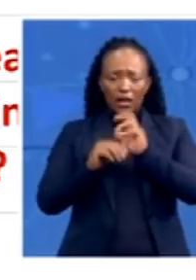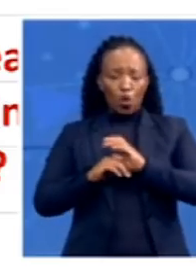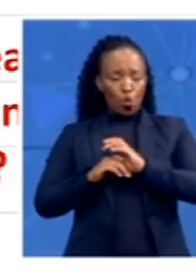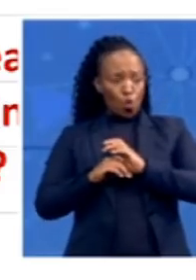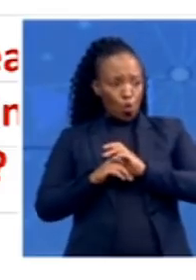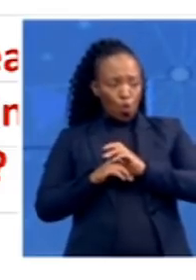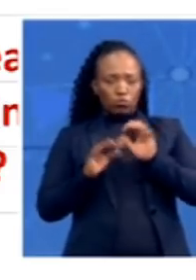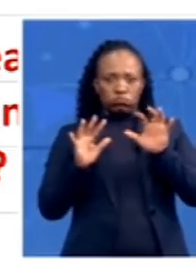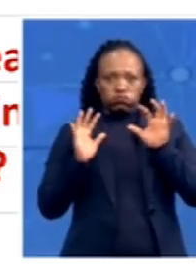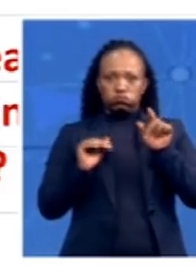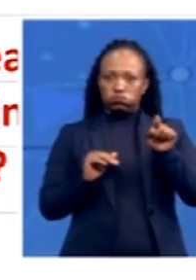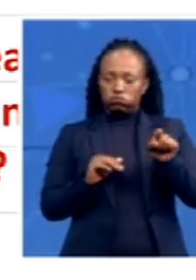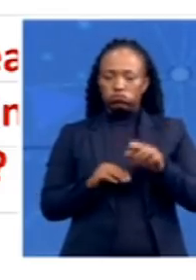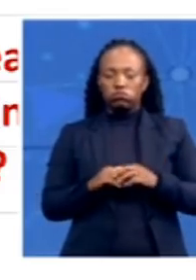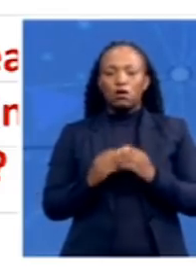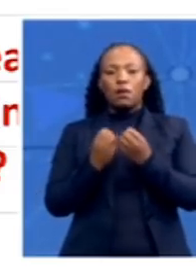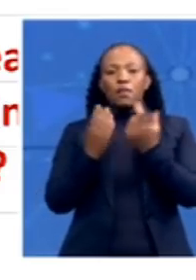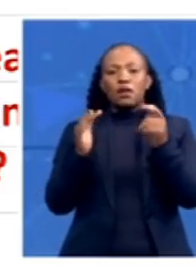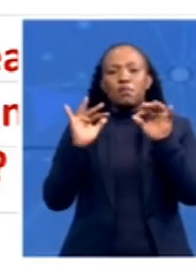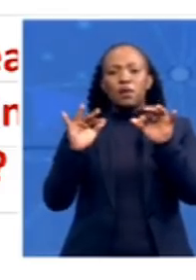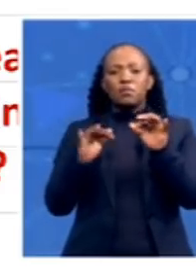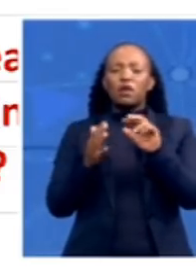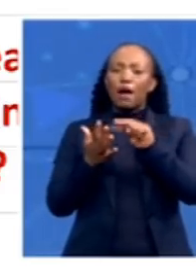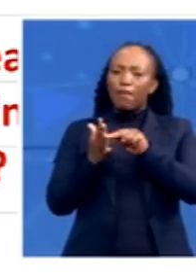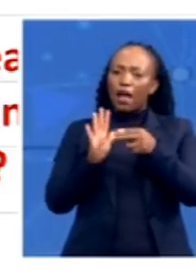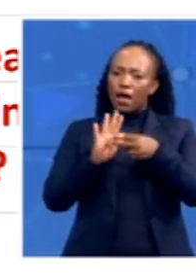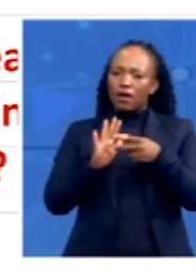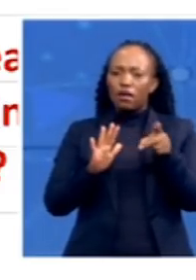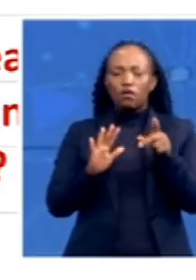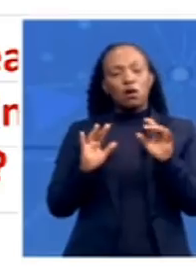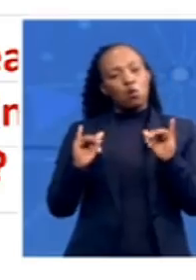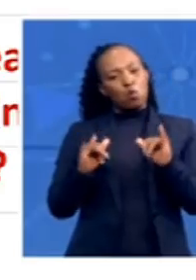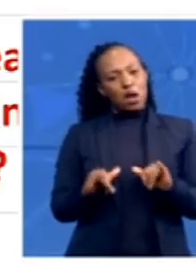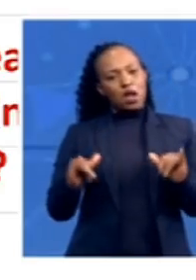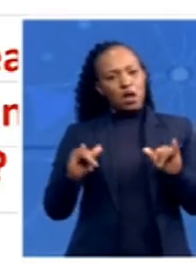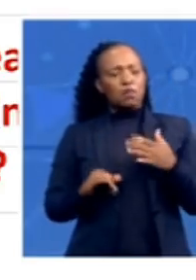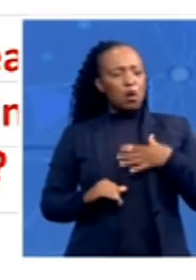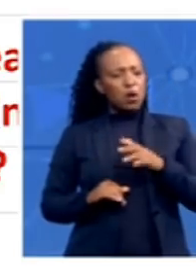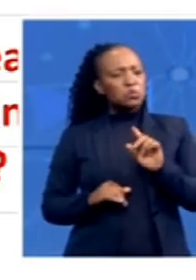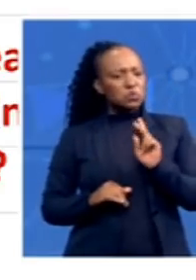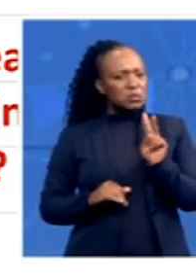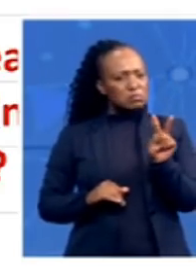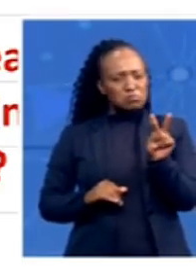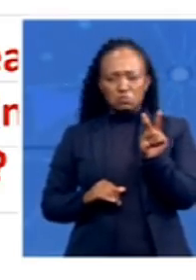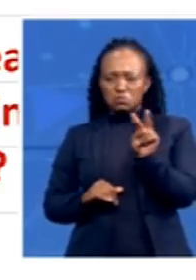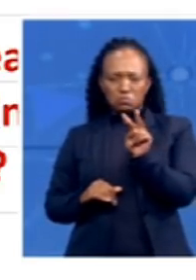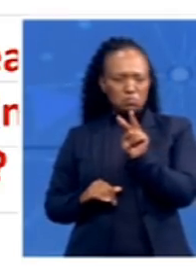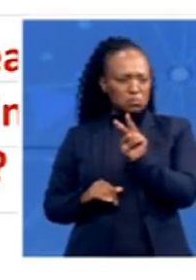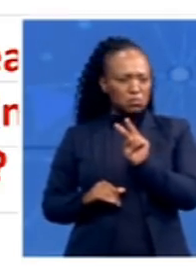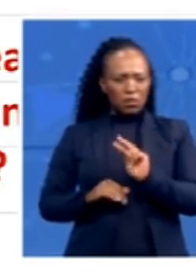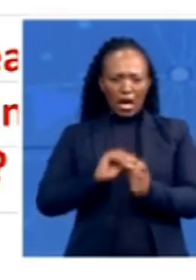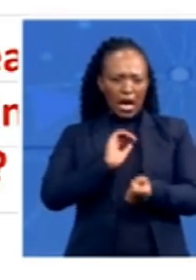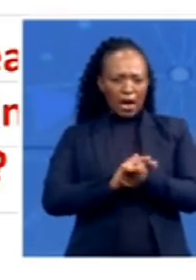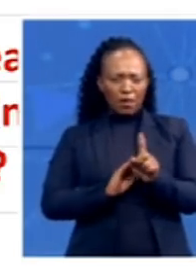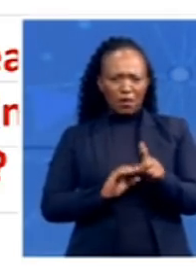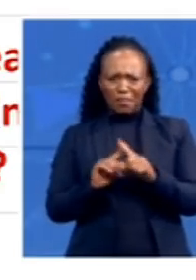wait, I'm waiting, I want to see what's going to happen. And that is not a good thing to do. And I'll point that out in